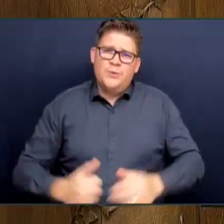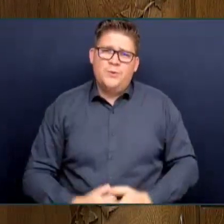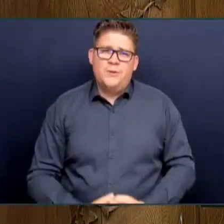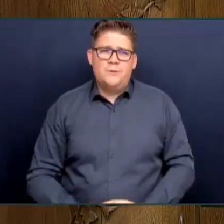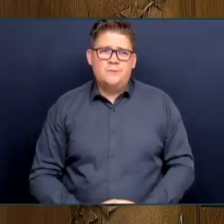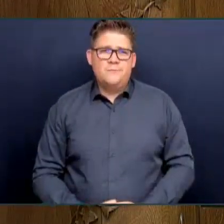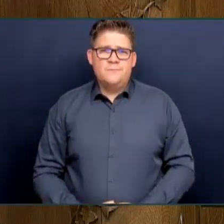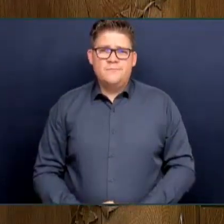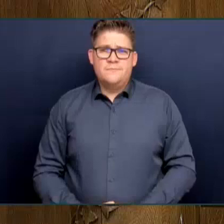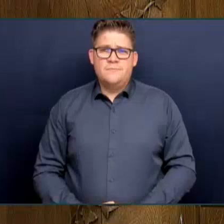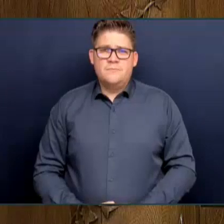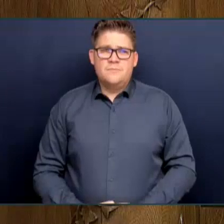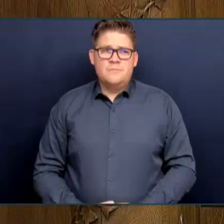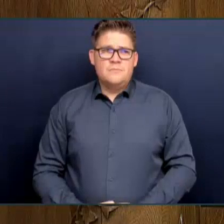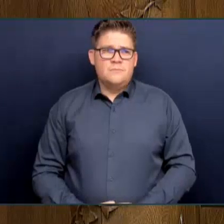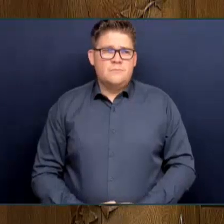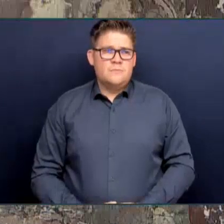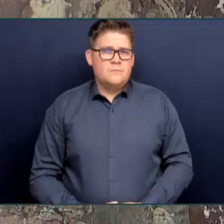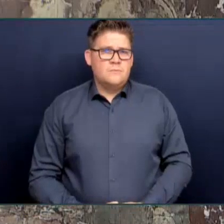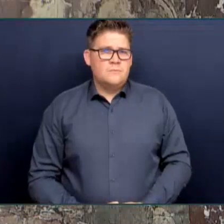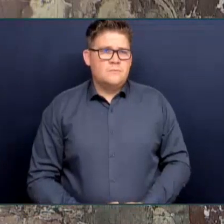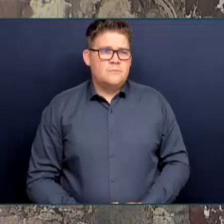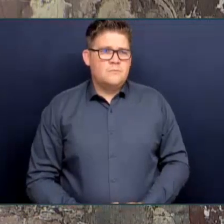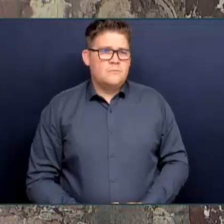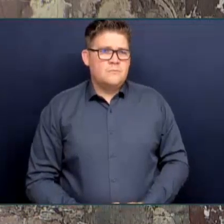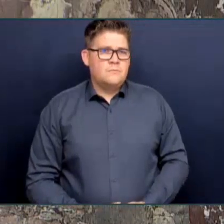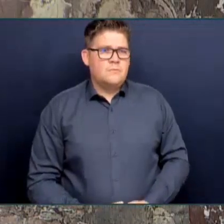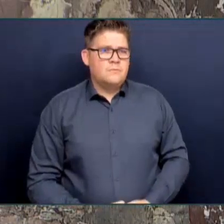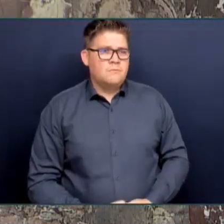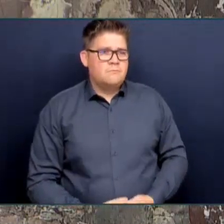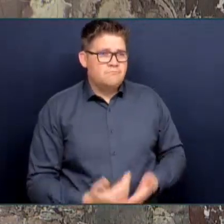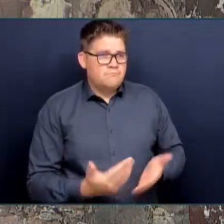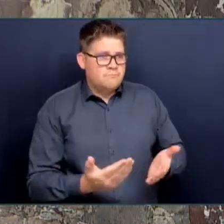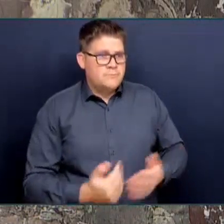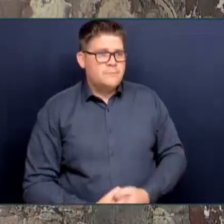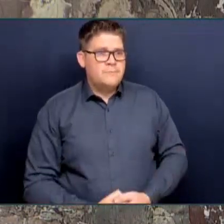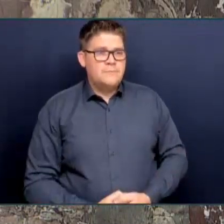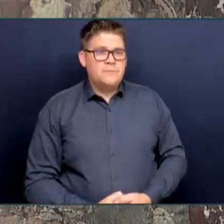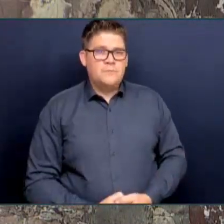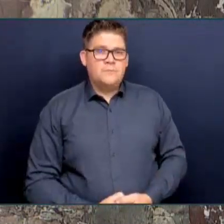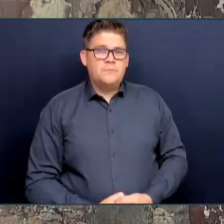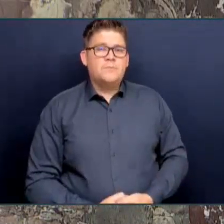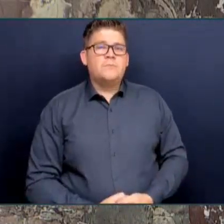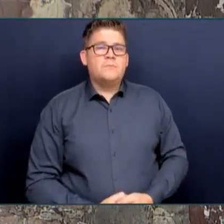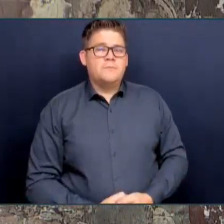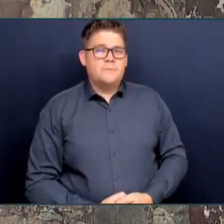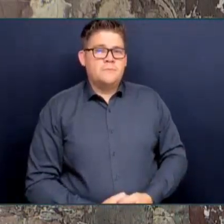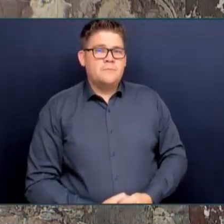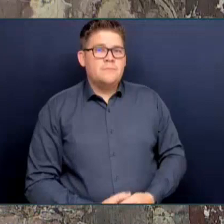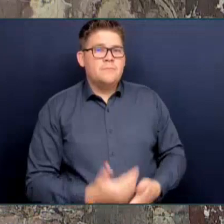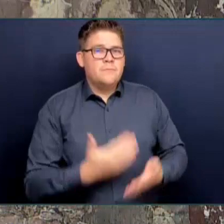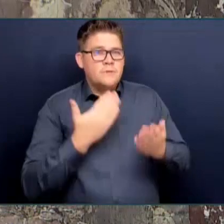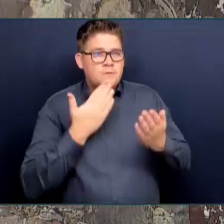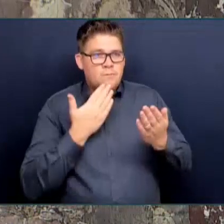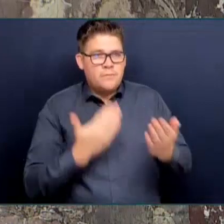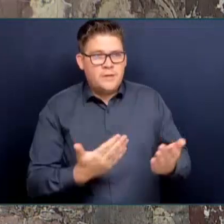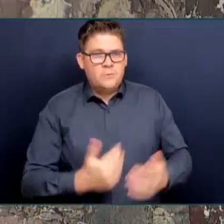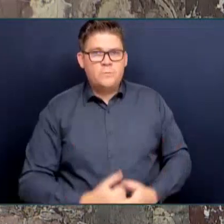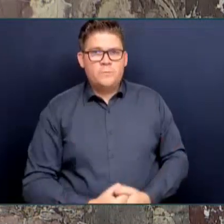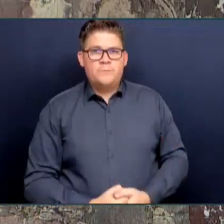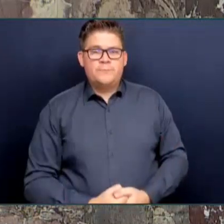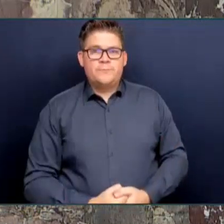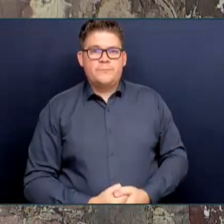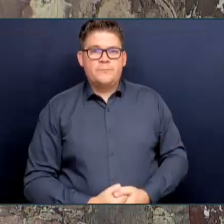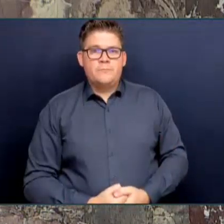Premier. Thank you, Honourable Speaker. This is the issue of crime in our communities, whether it's random